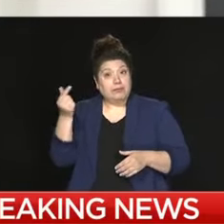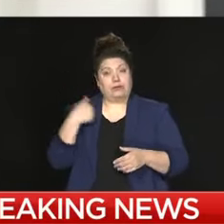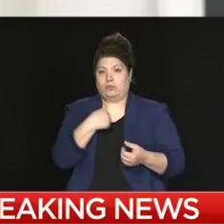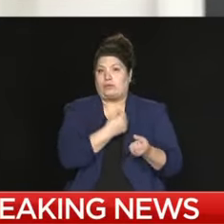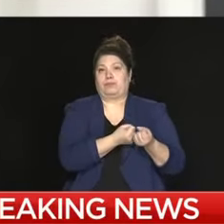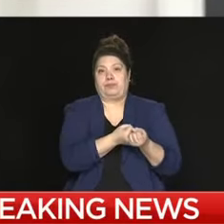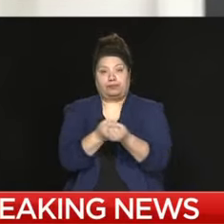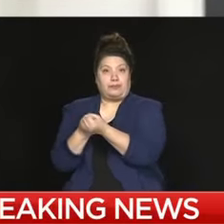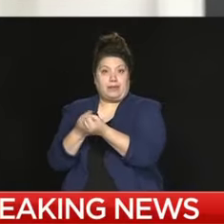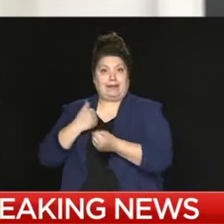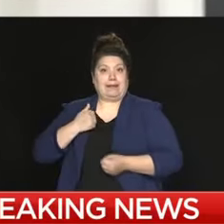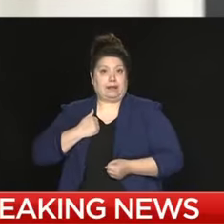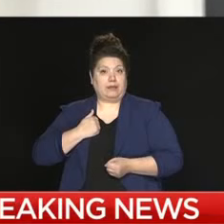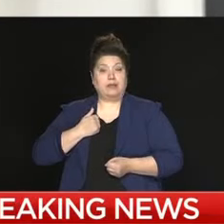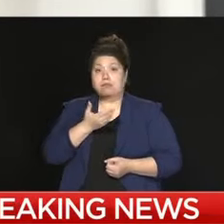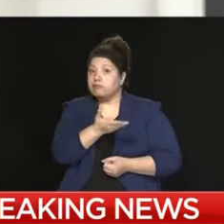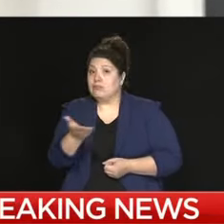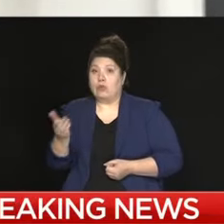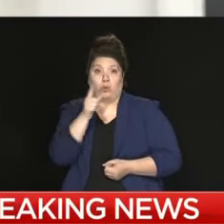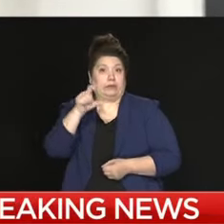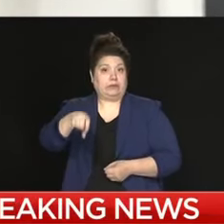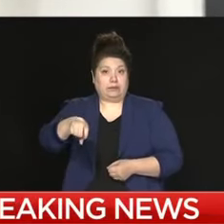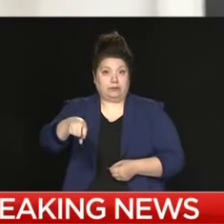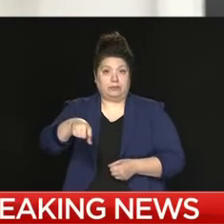help Canadians who need help.